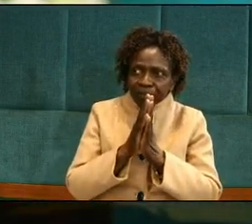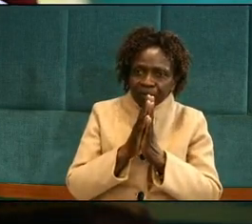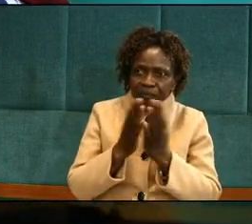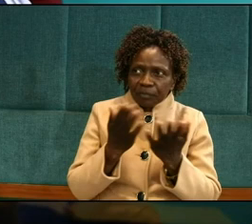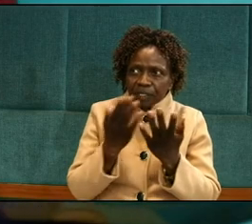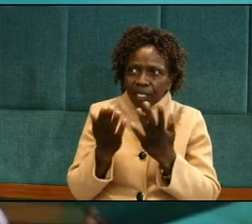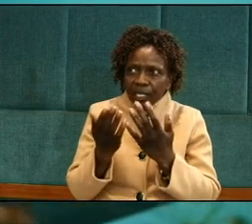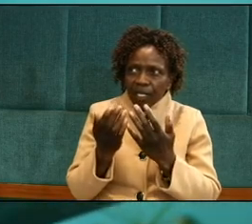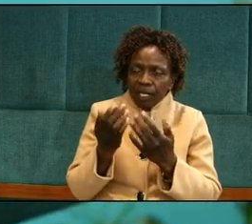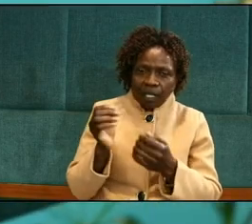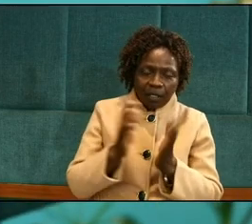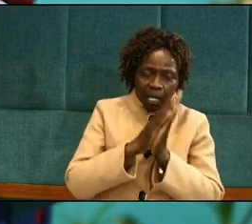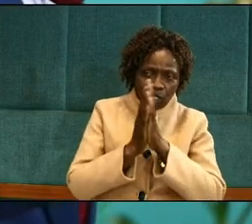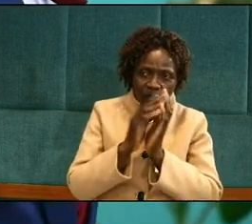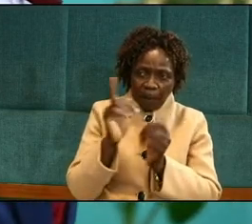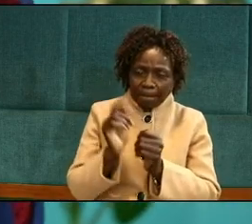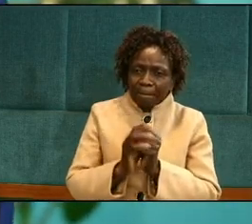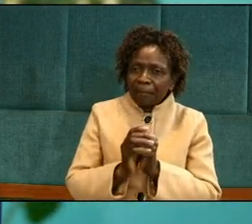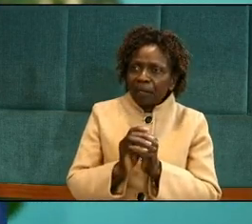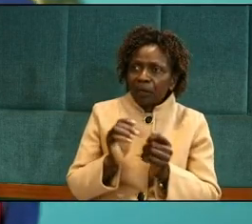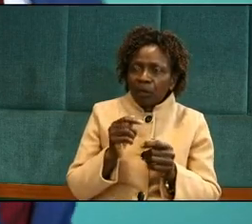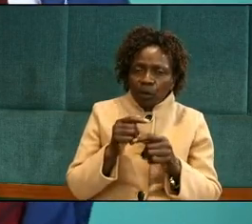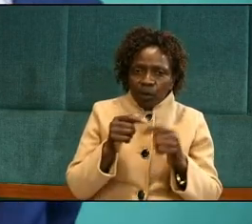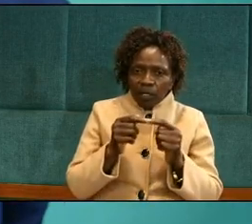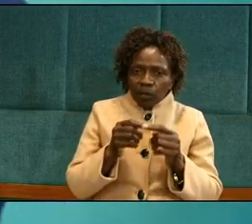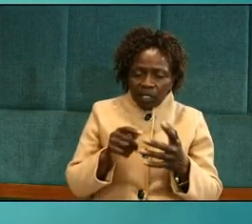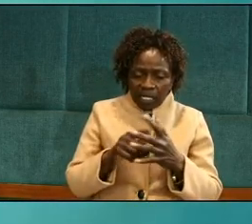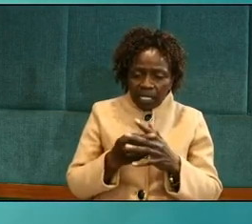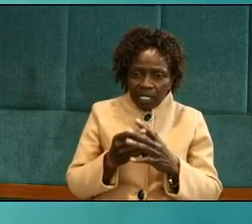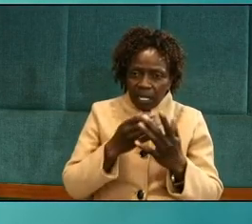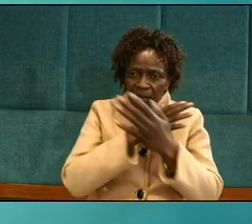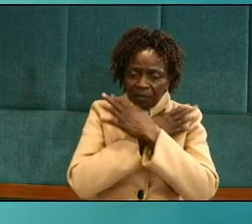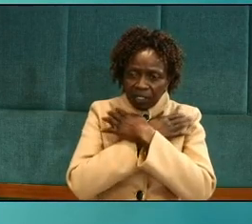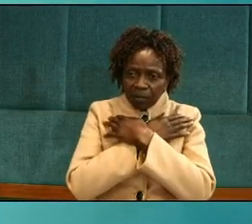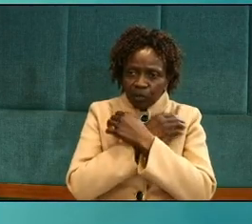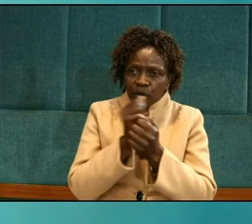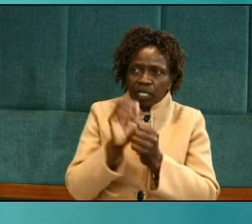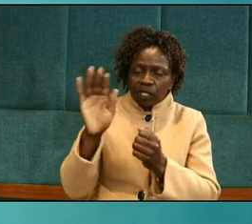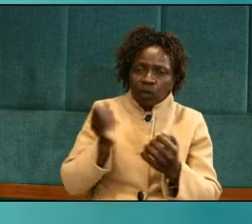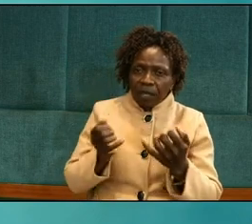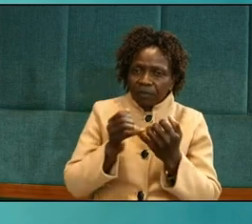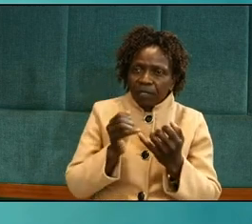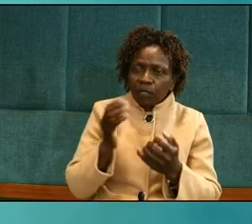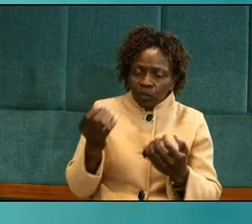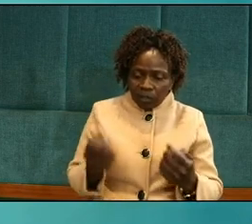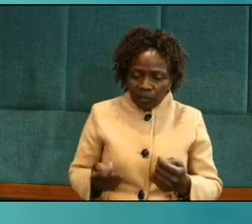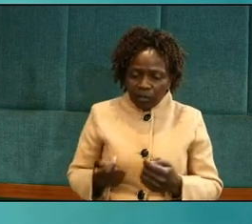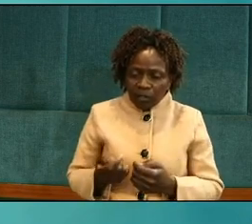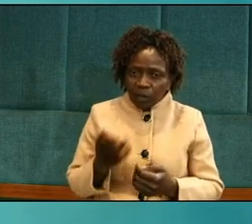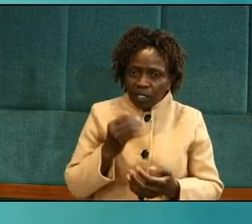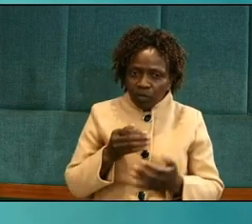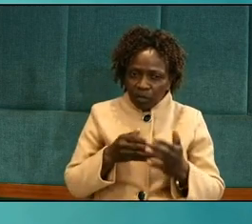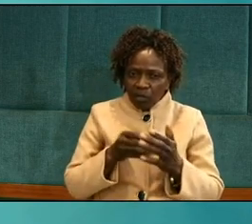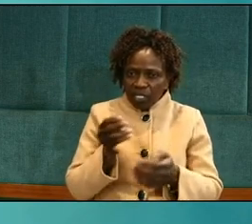saw Mutinta, my wife, and she was a little young girl, and I wanted to